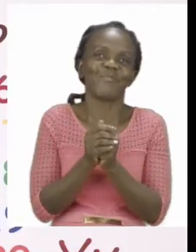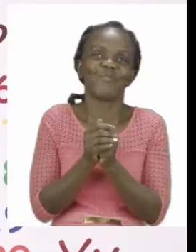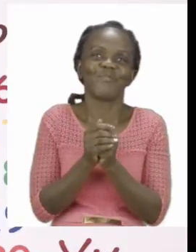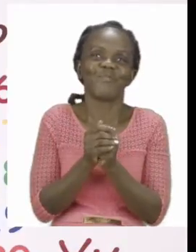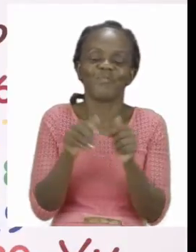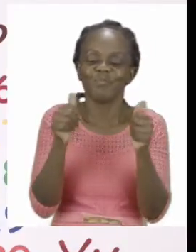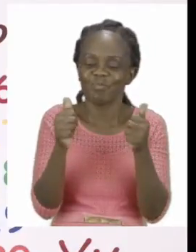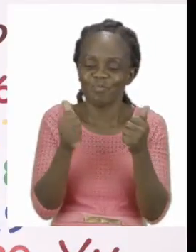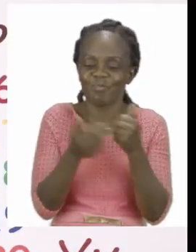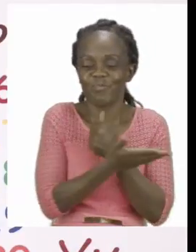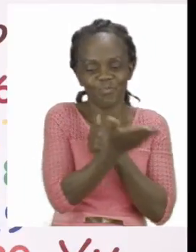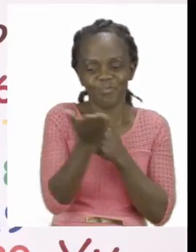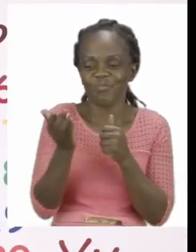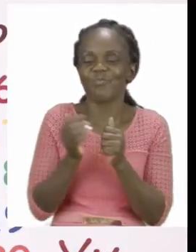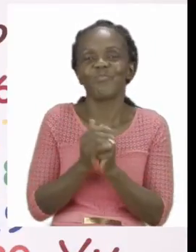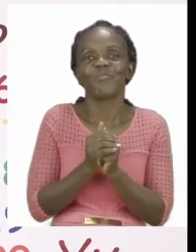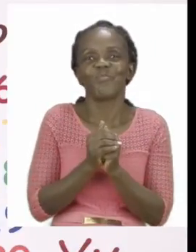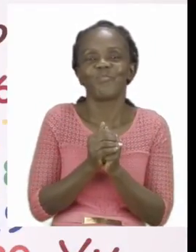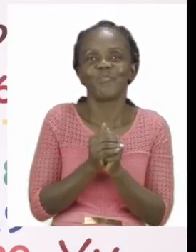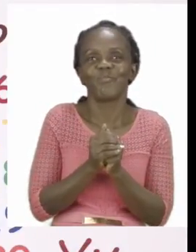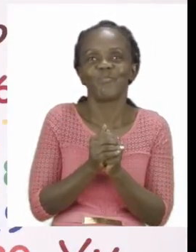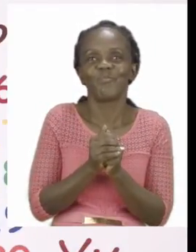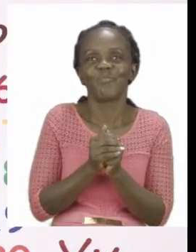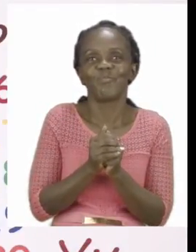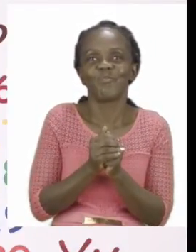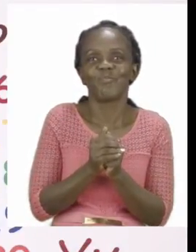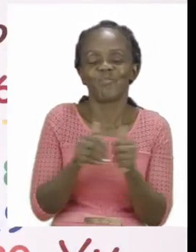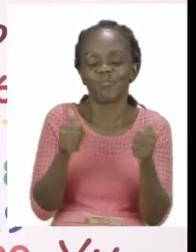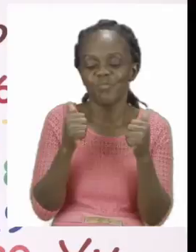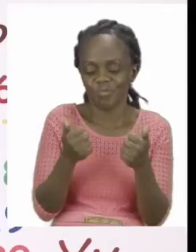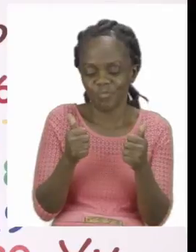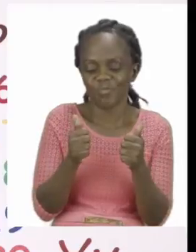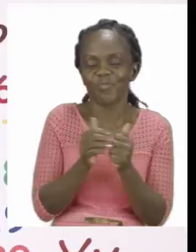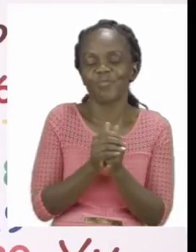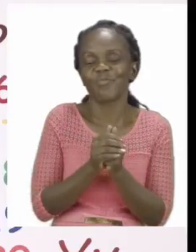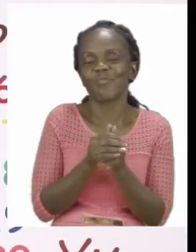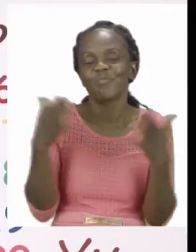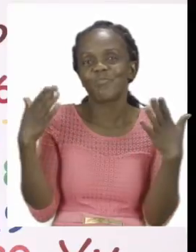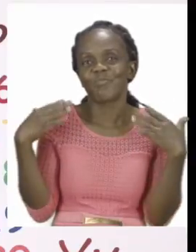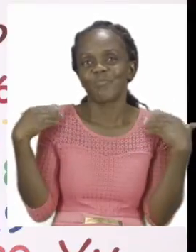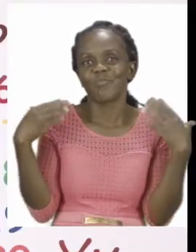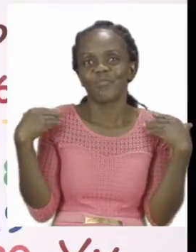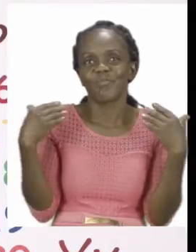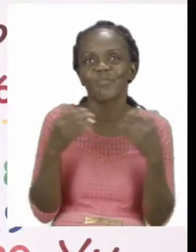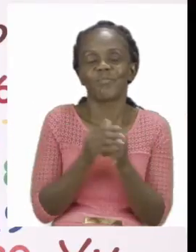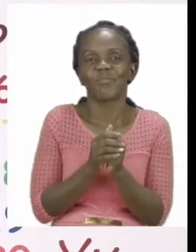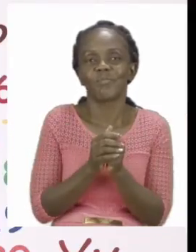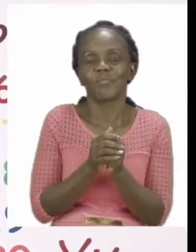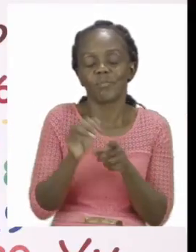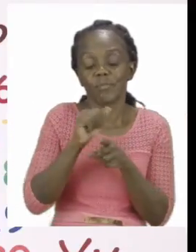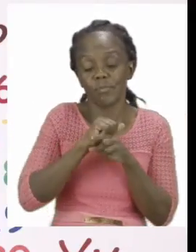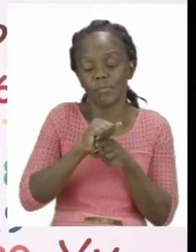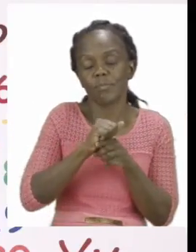Yay! Good job, everyone. Well done. I'm so happy. Now I want you to keep practicing